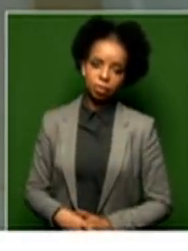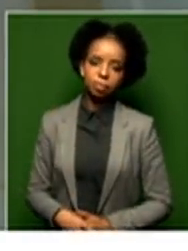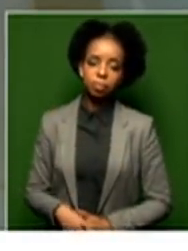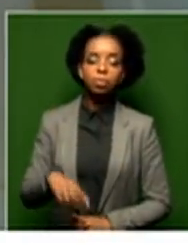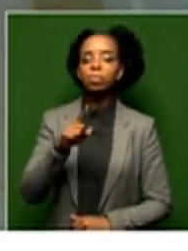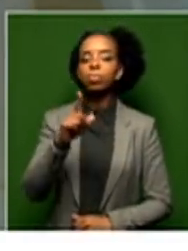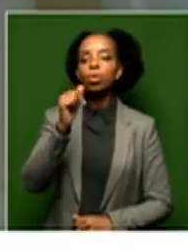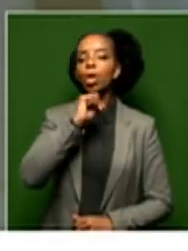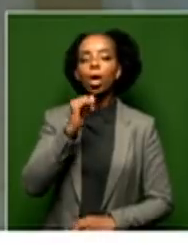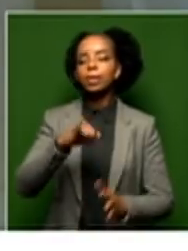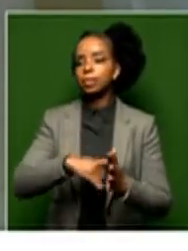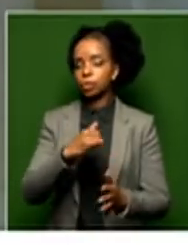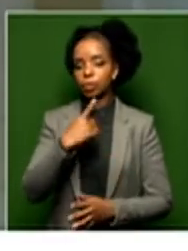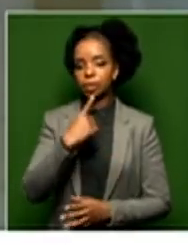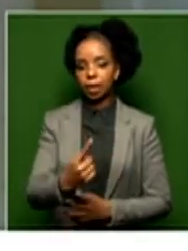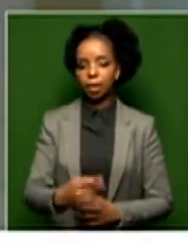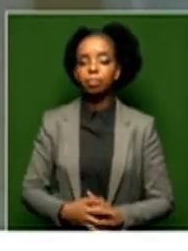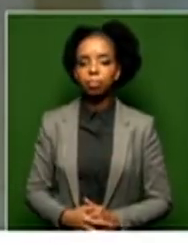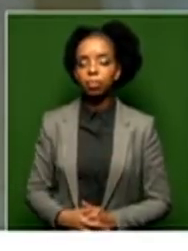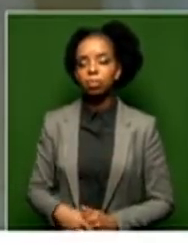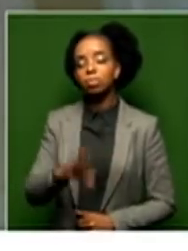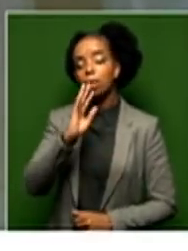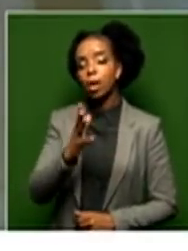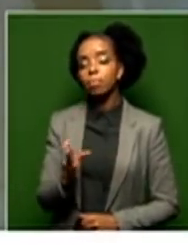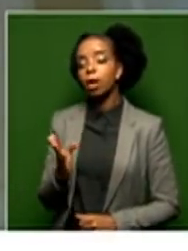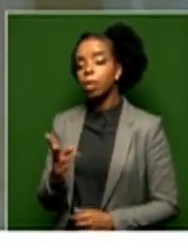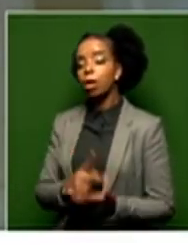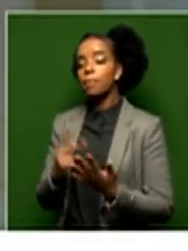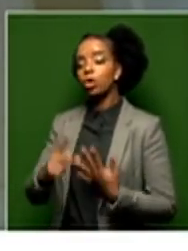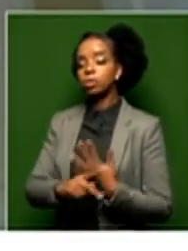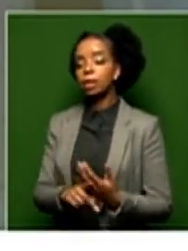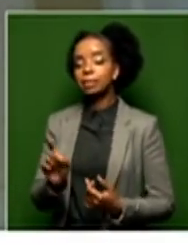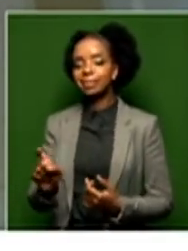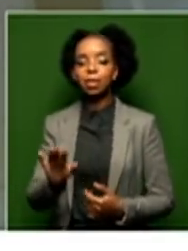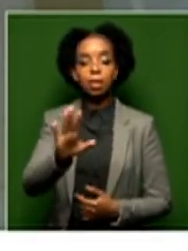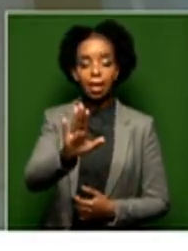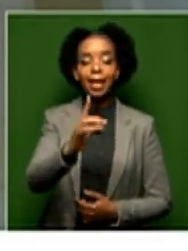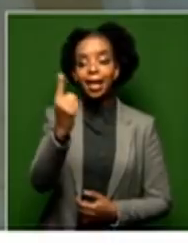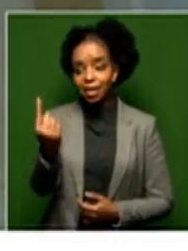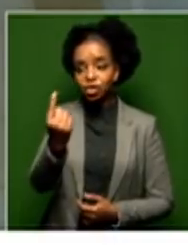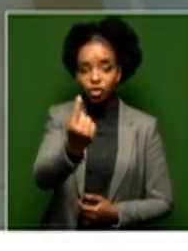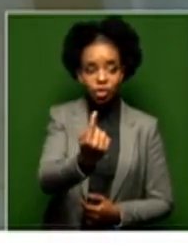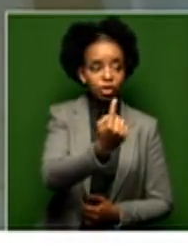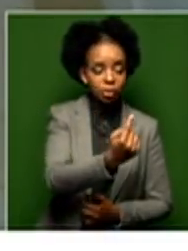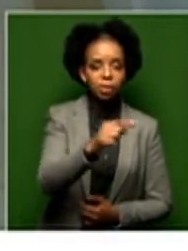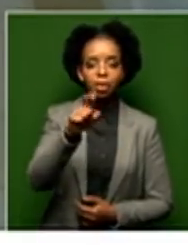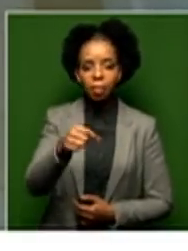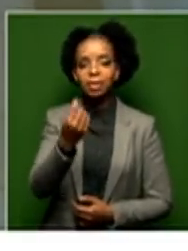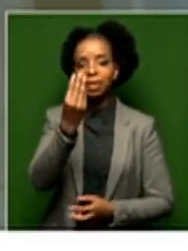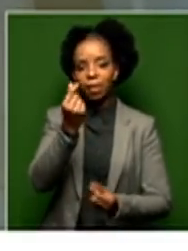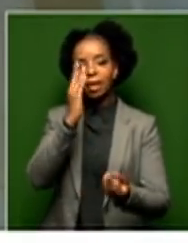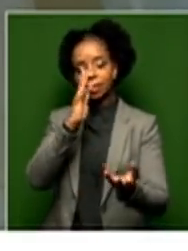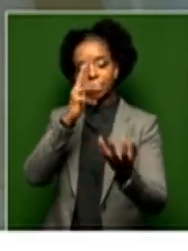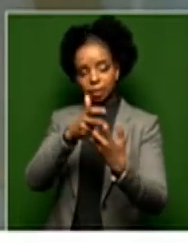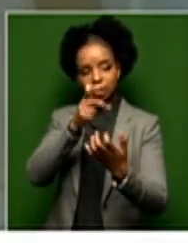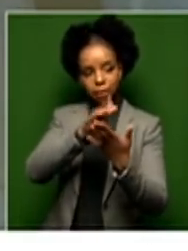saying this is when they will be on stream. Every single project has to achieve financial closure with the financiers, the